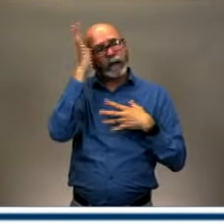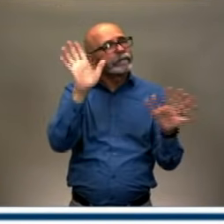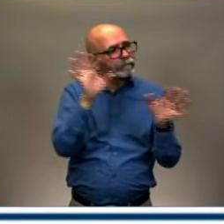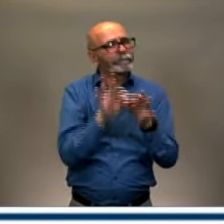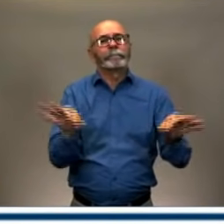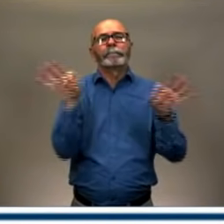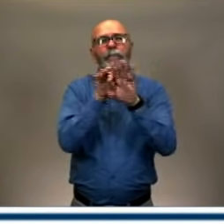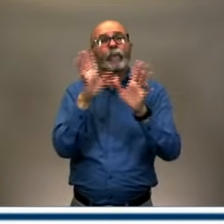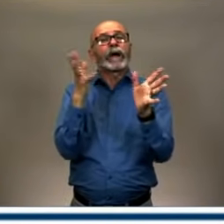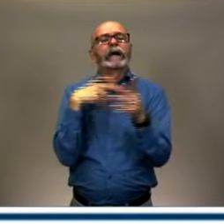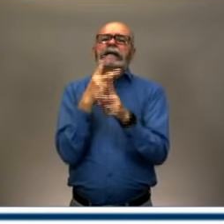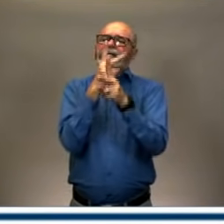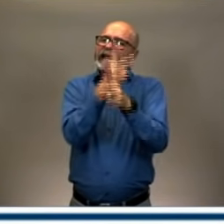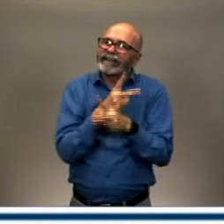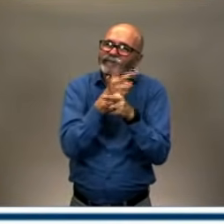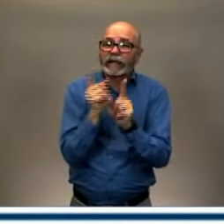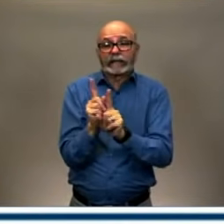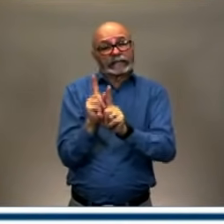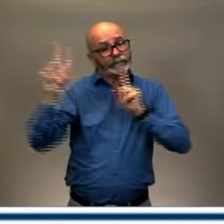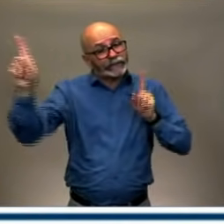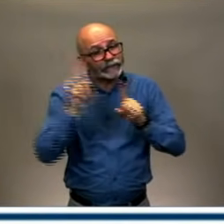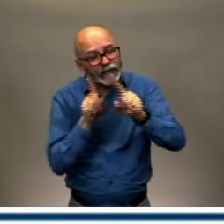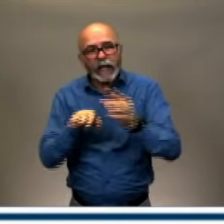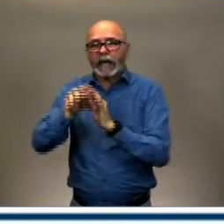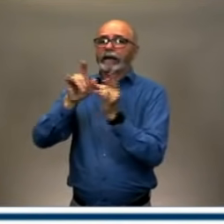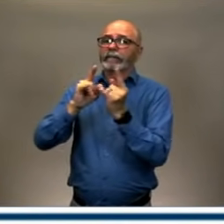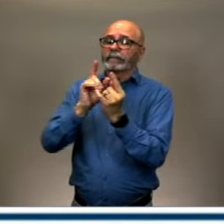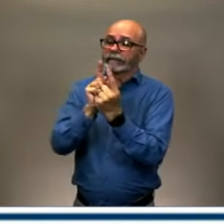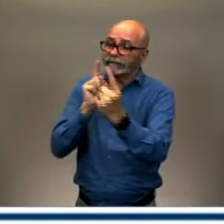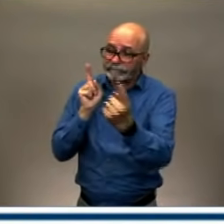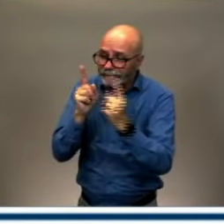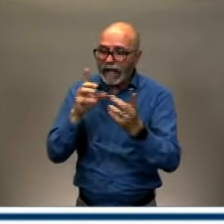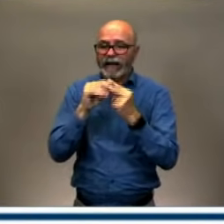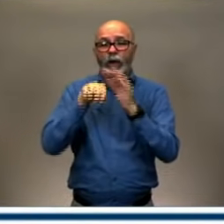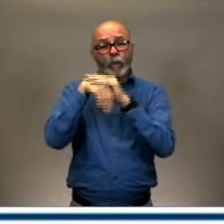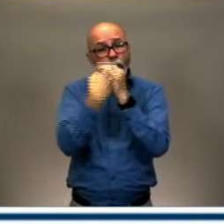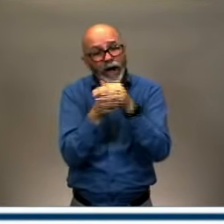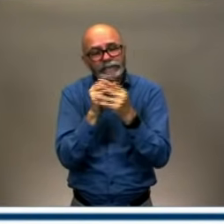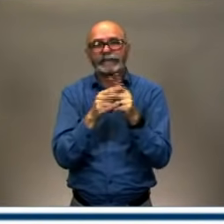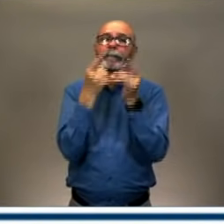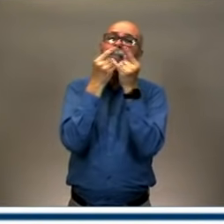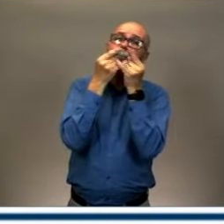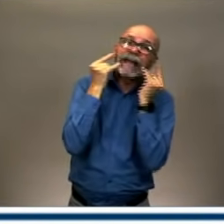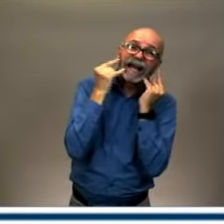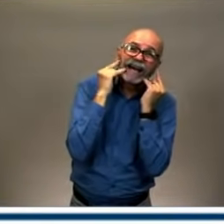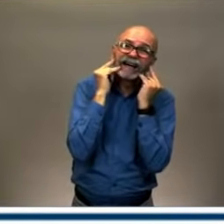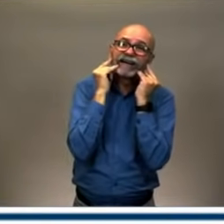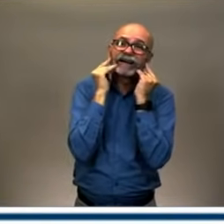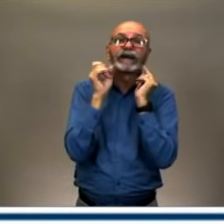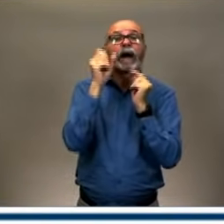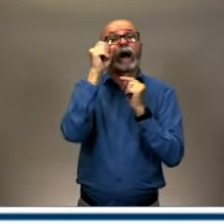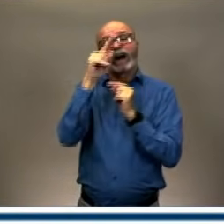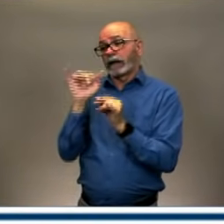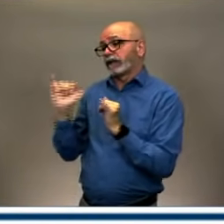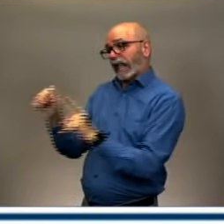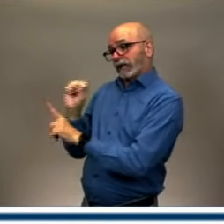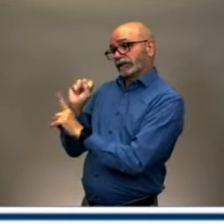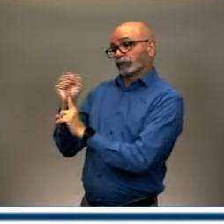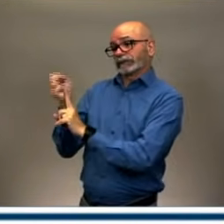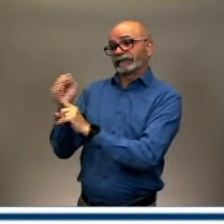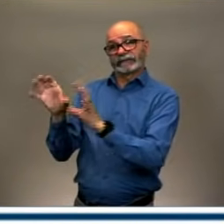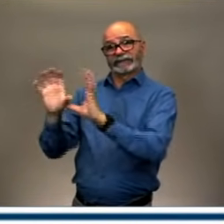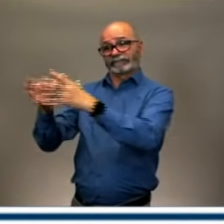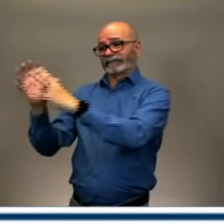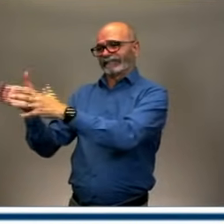our families, and our community safe. But we also need to recognize that everyone's situation is different, and that while